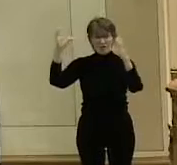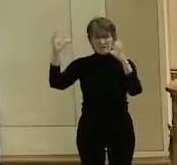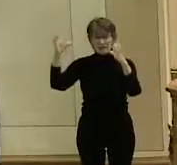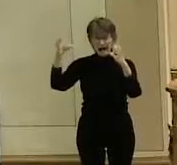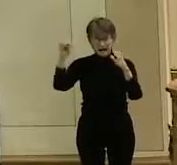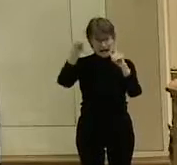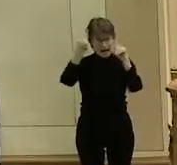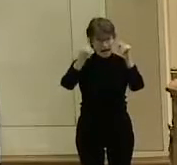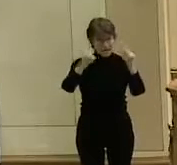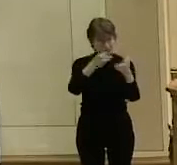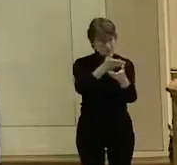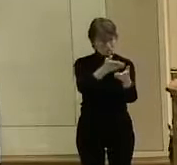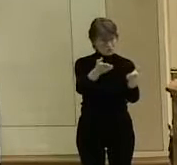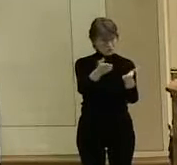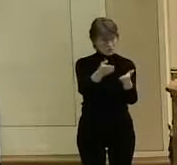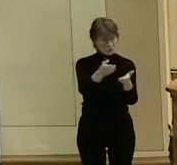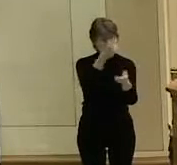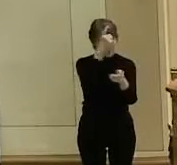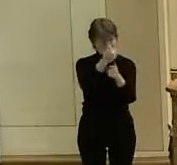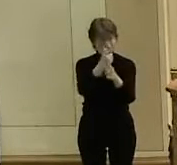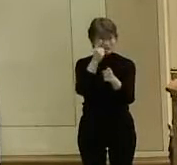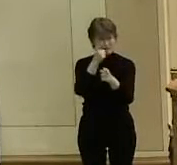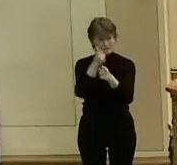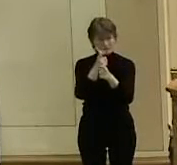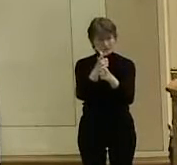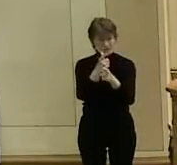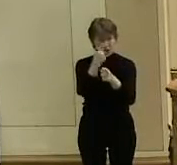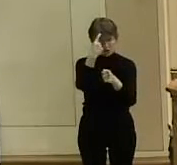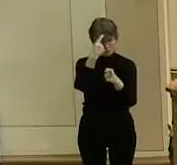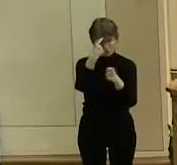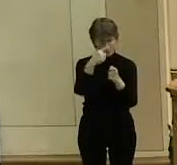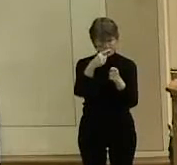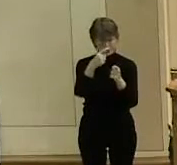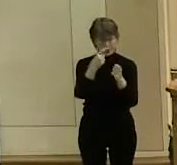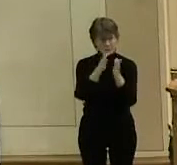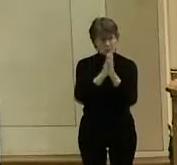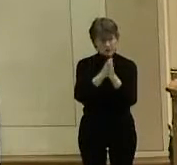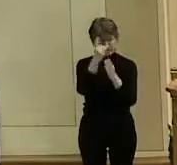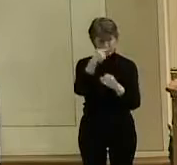saints, and to you, my brothers and sisters, to pray for me